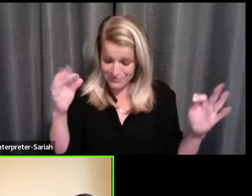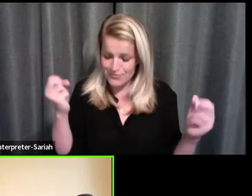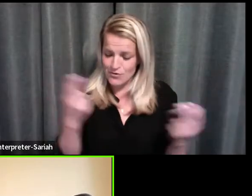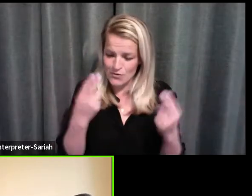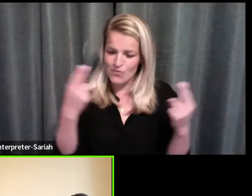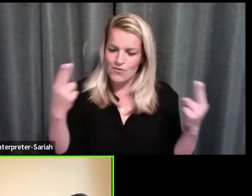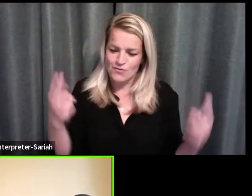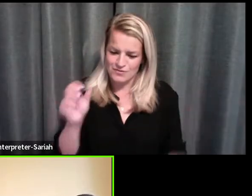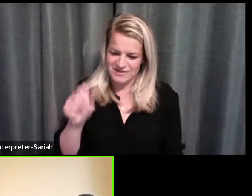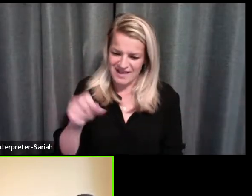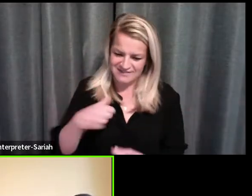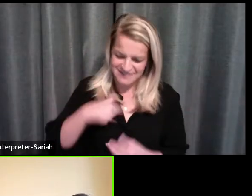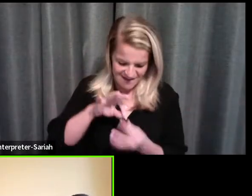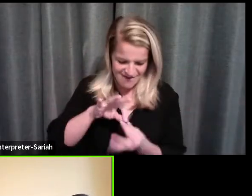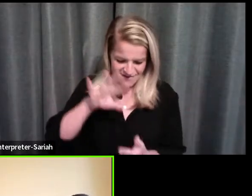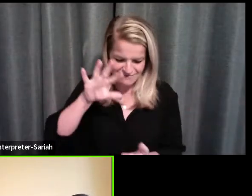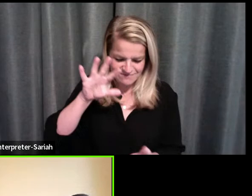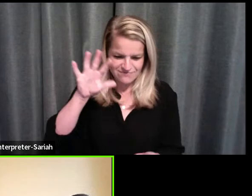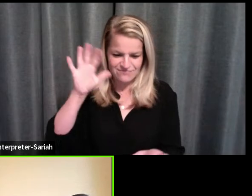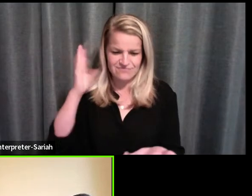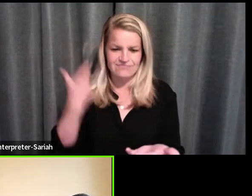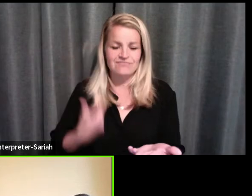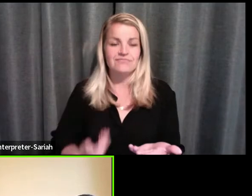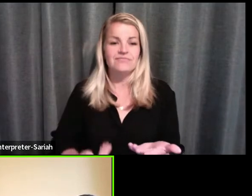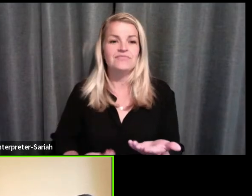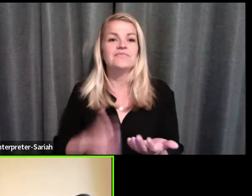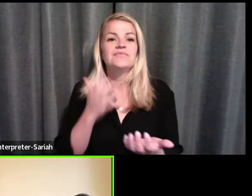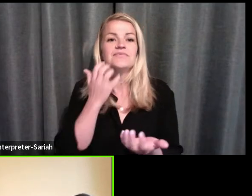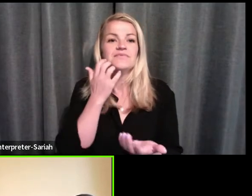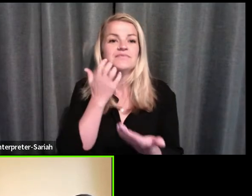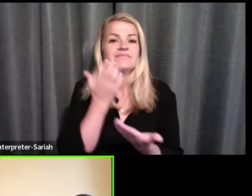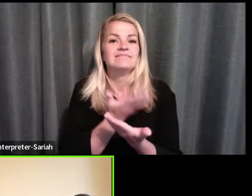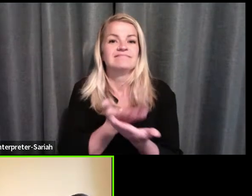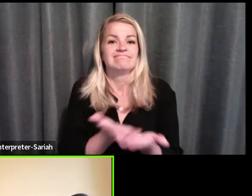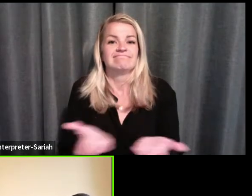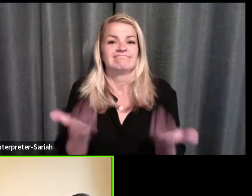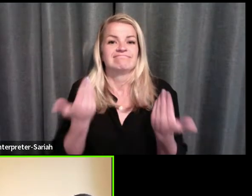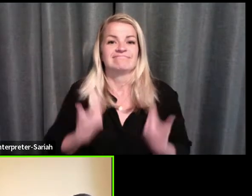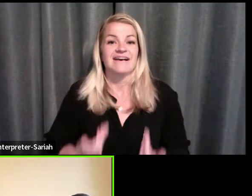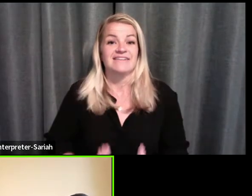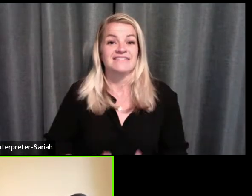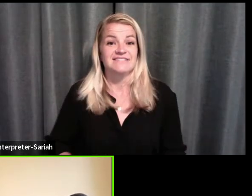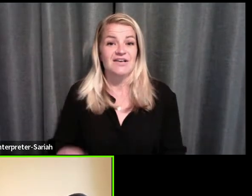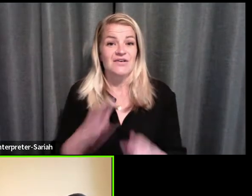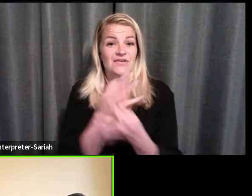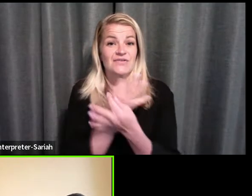I am free.